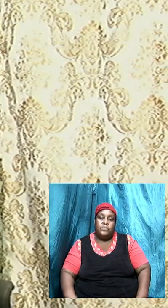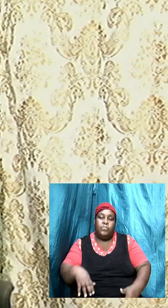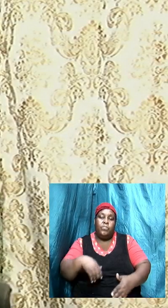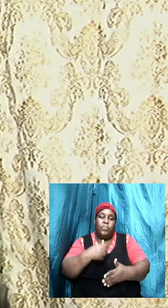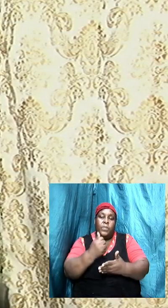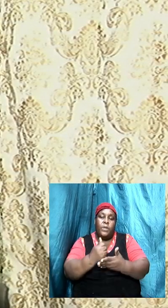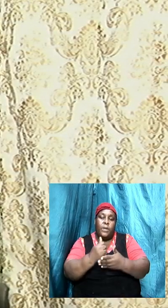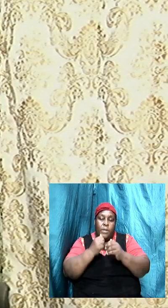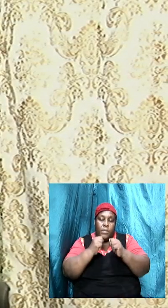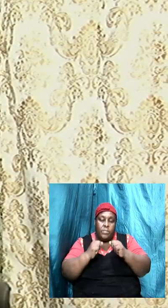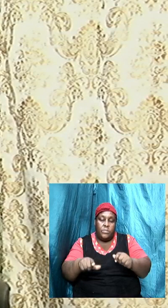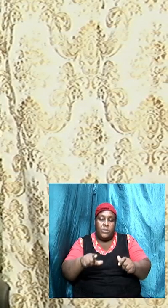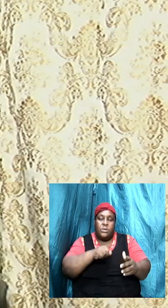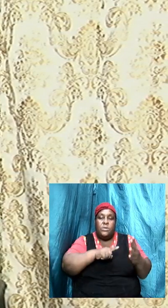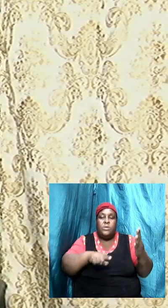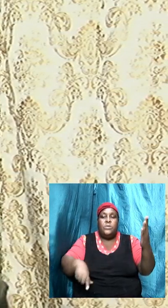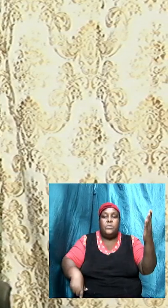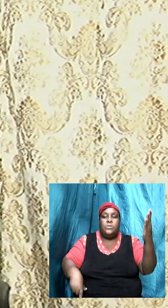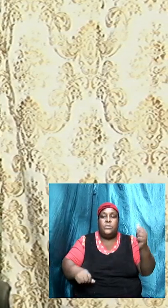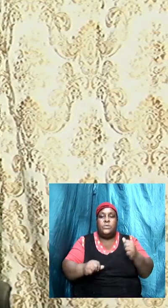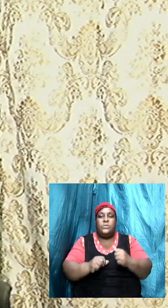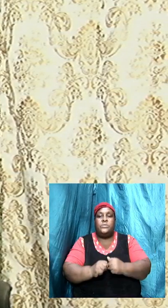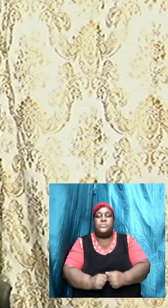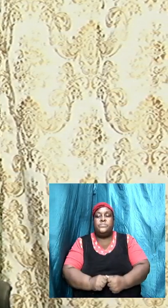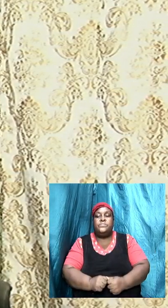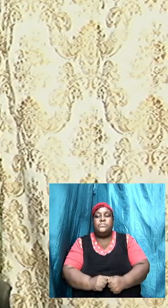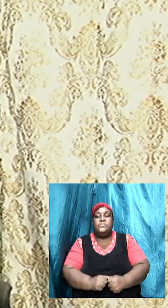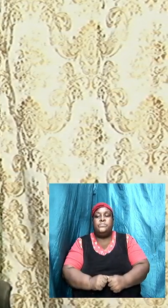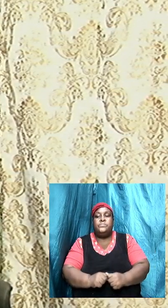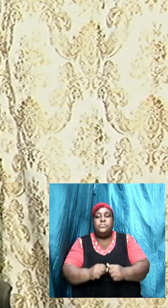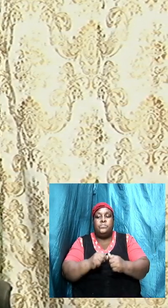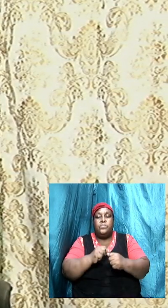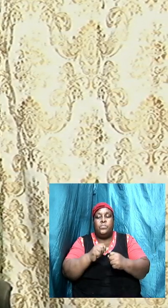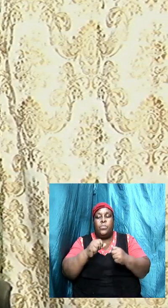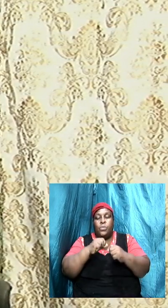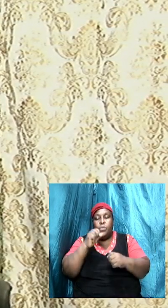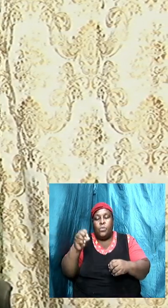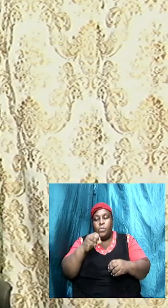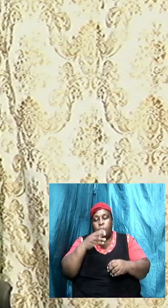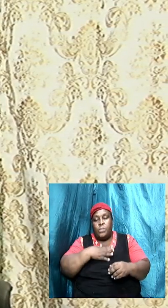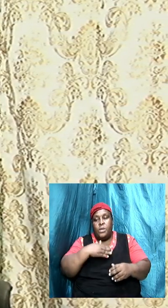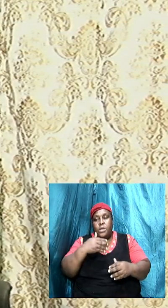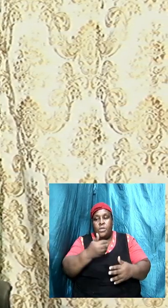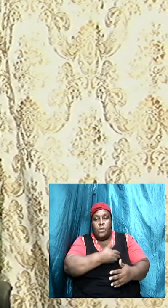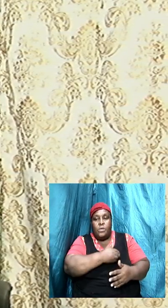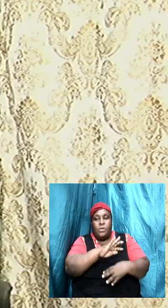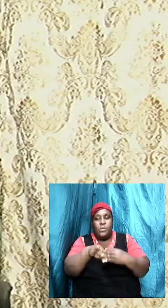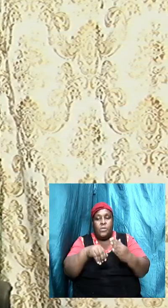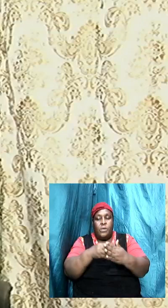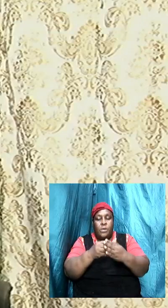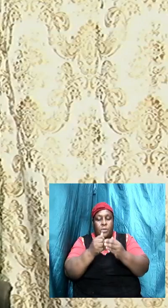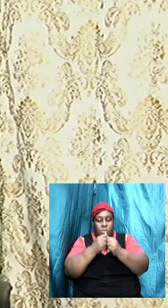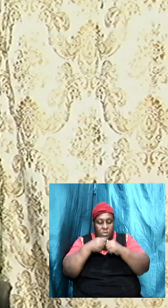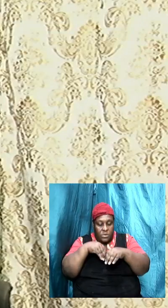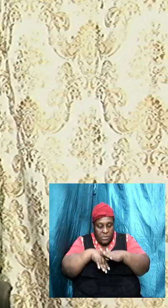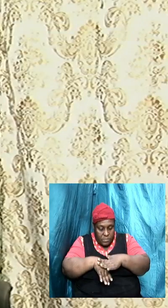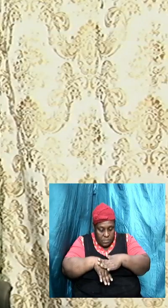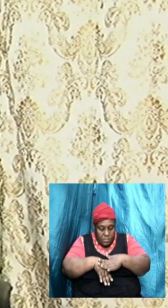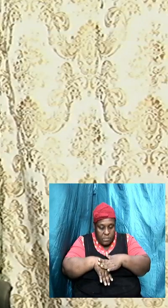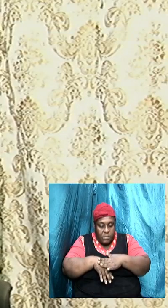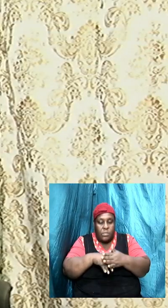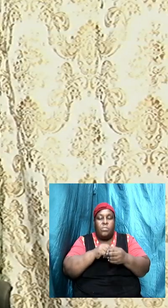Amen. Bless the Lord. Bless the Lord. Bless the Lord, O my soul, and all that is within me. Bless his